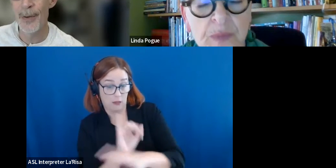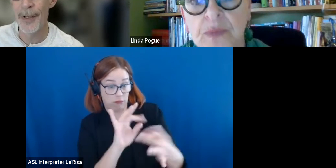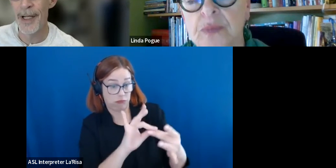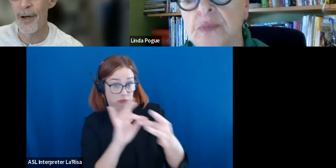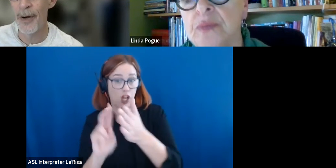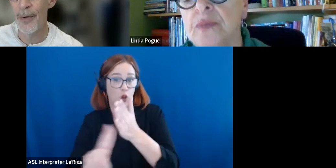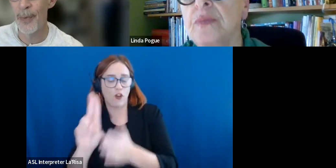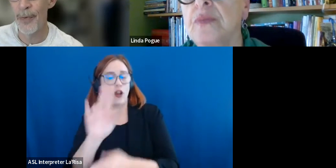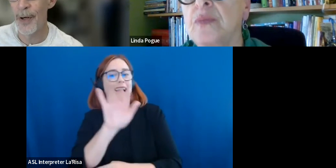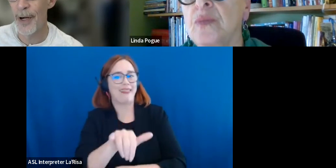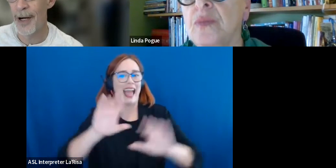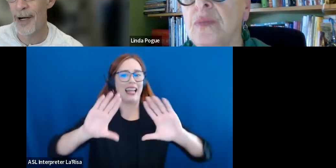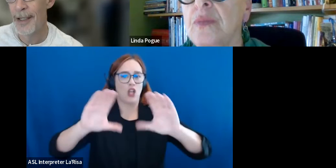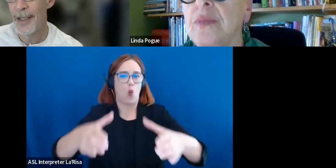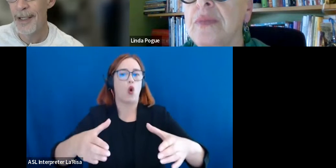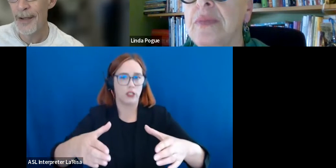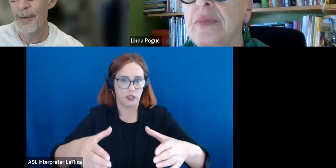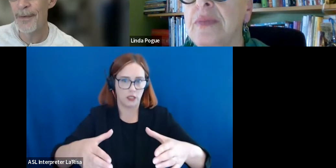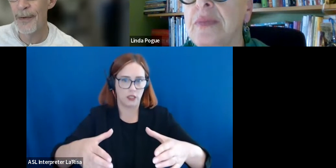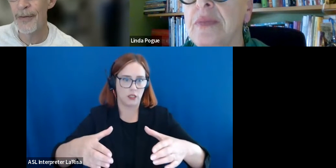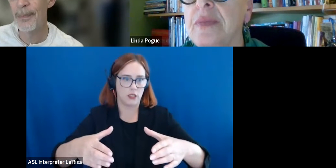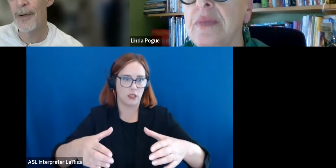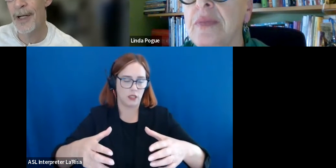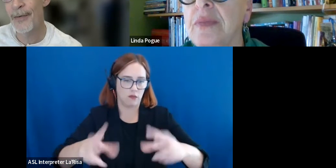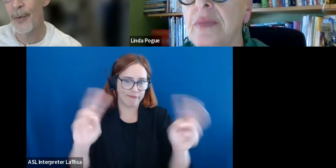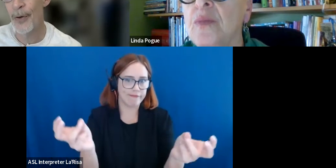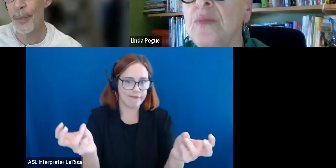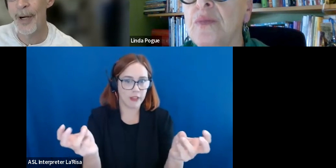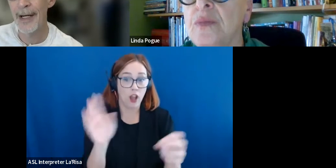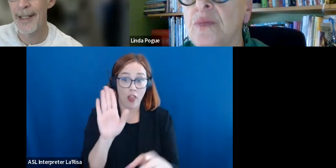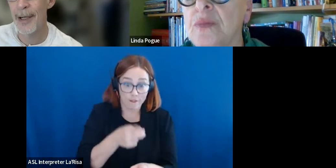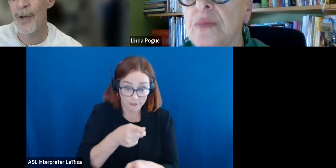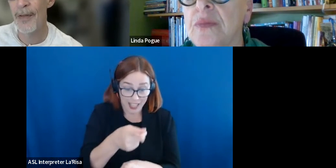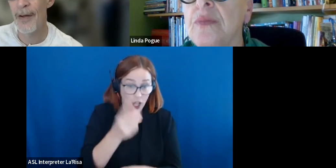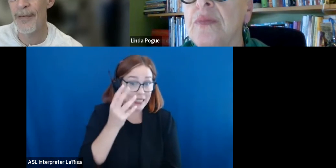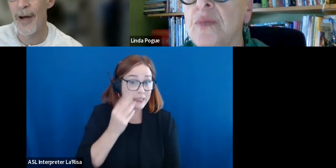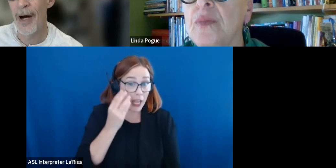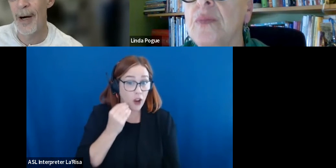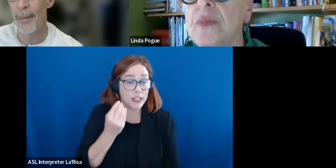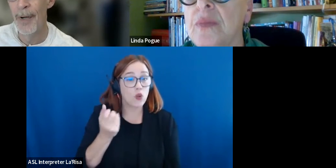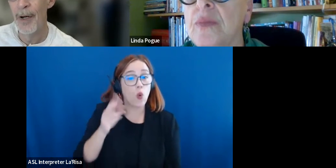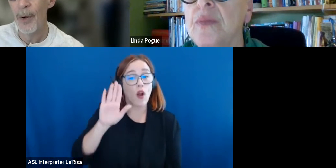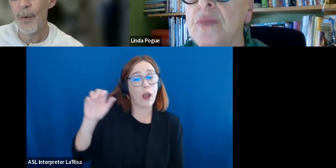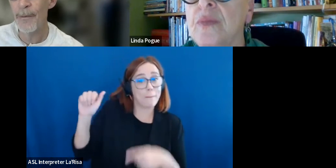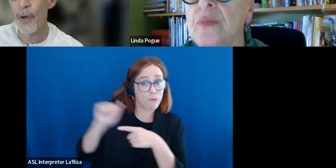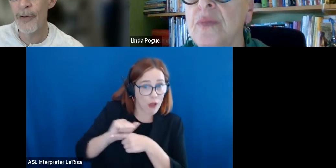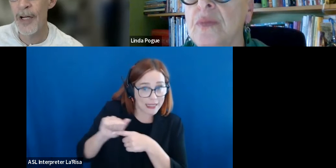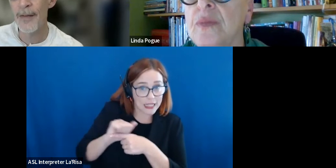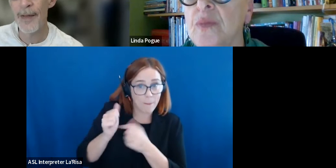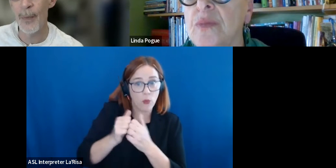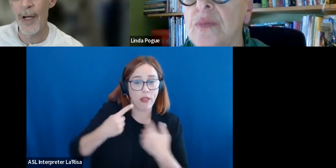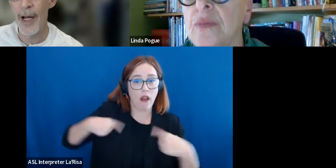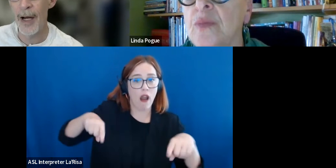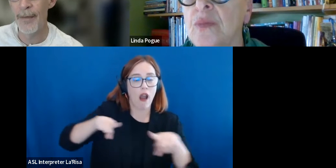doing either what they call their field experience or their practicum with us. We're